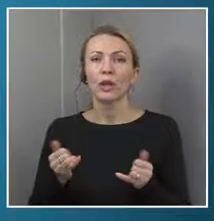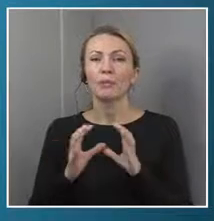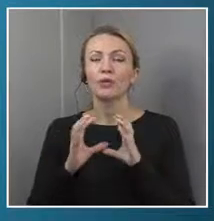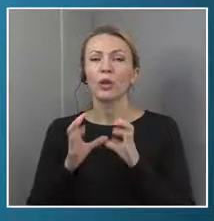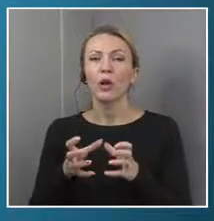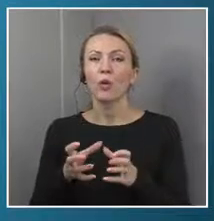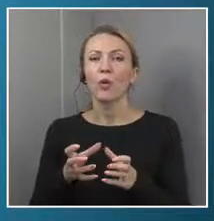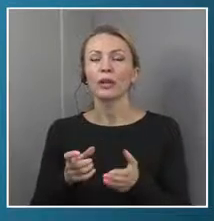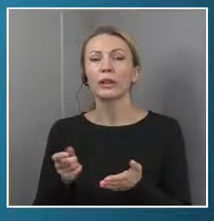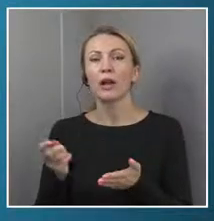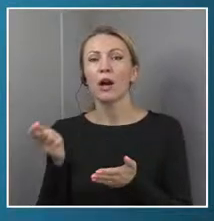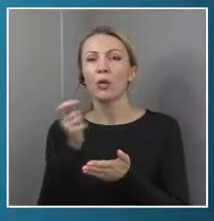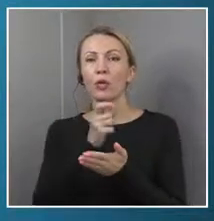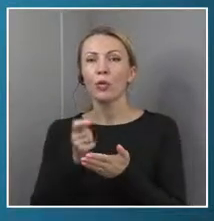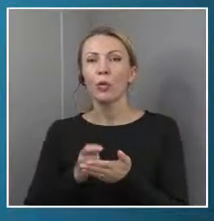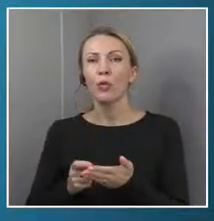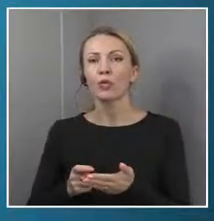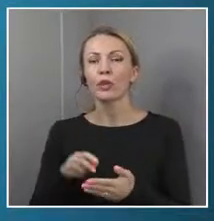art, so